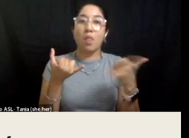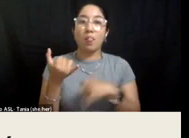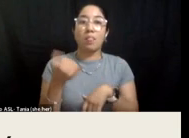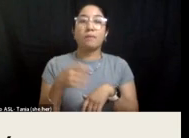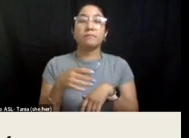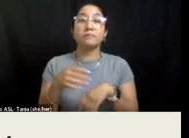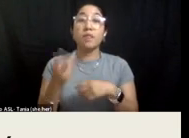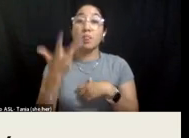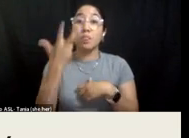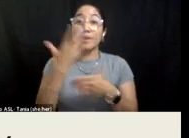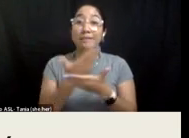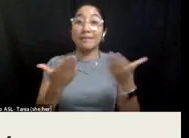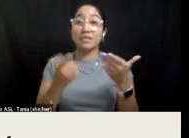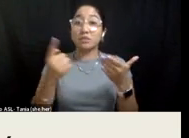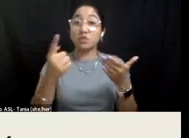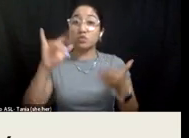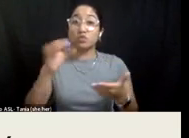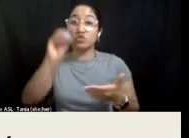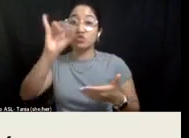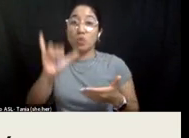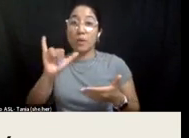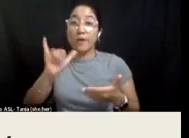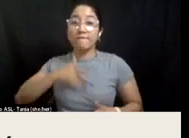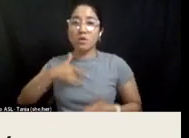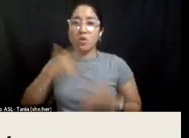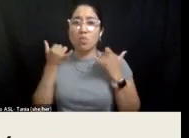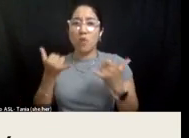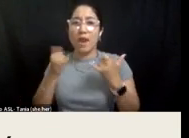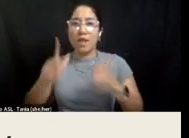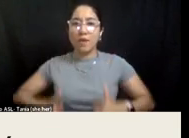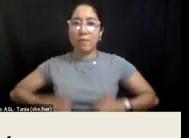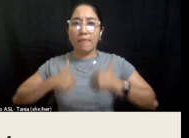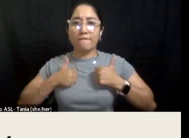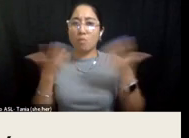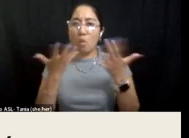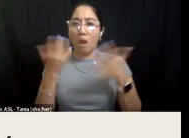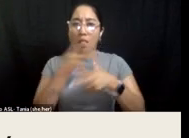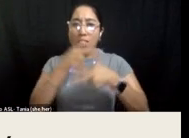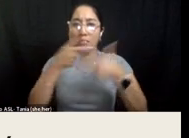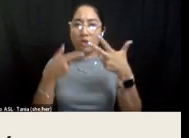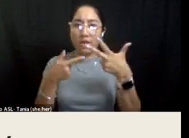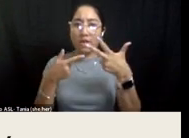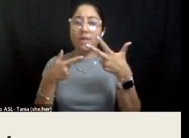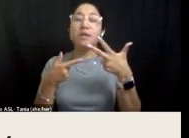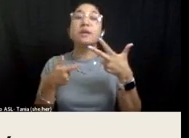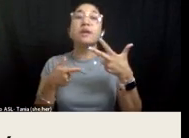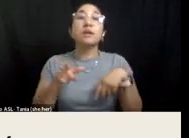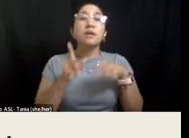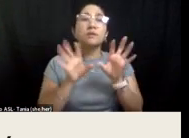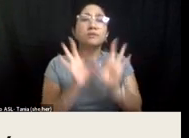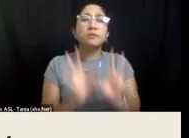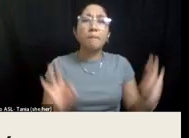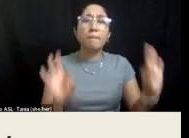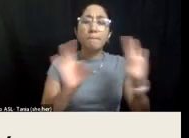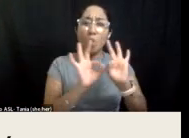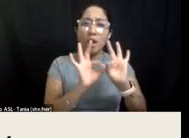bring you joy right now in your life? And how important is that joy to you? What would you do to keep it? What did you do